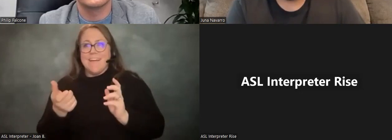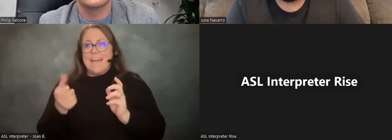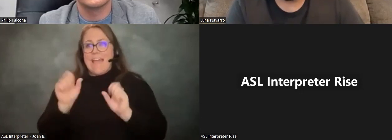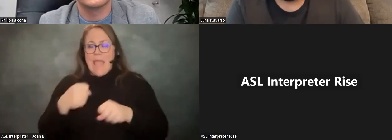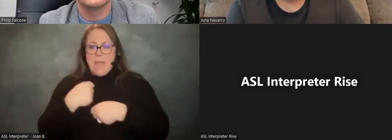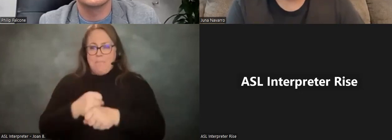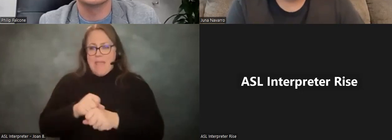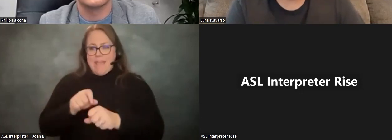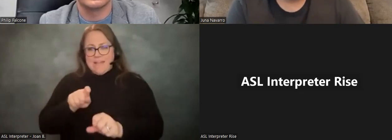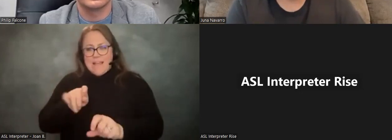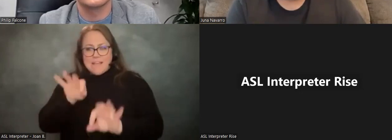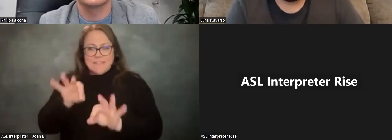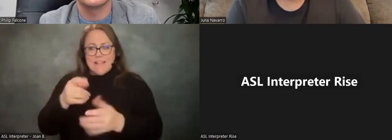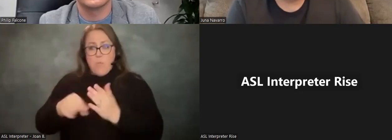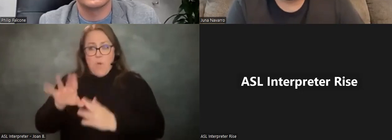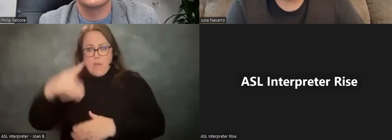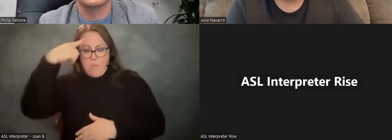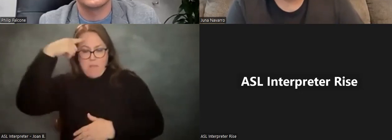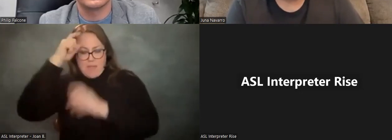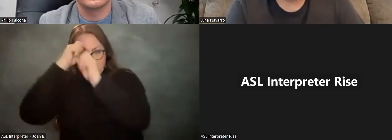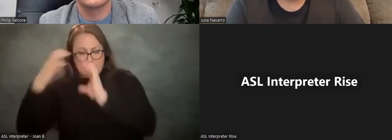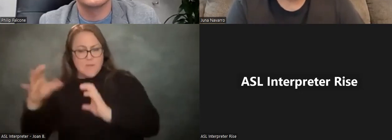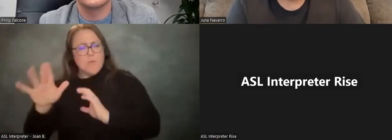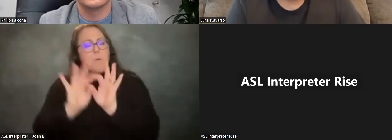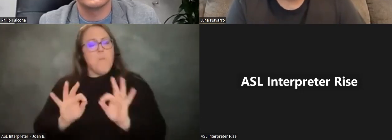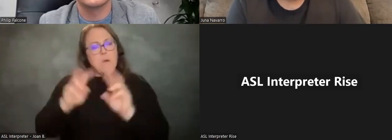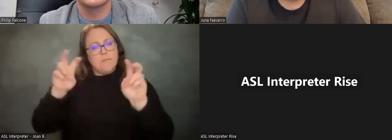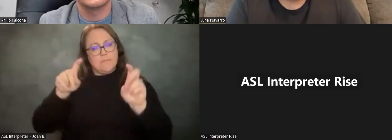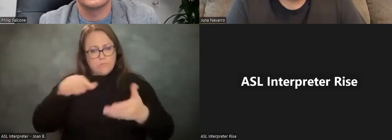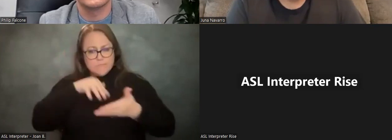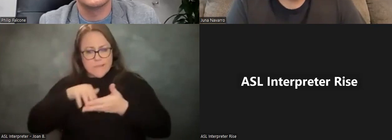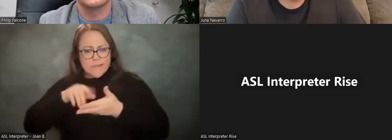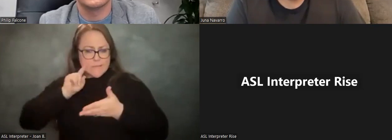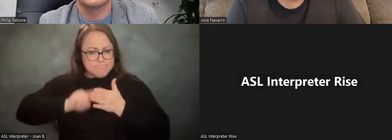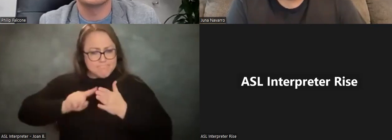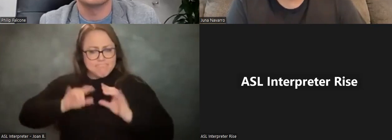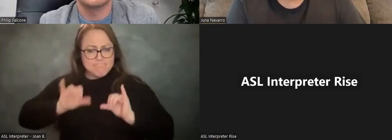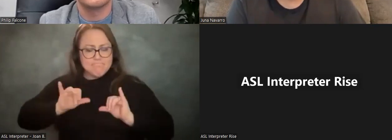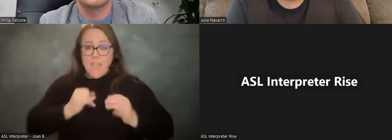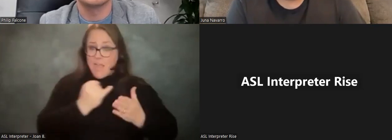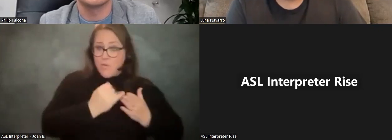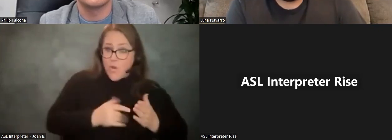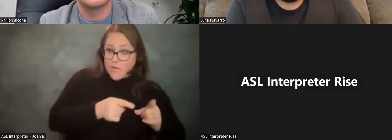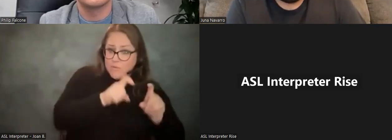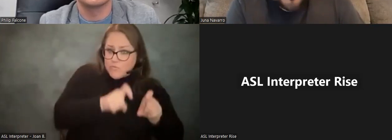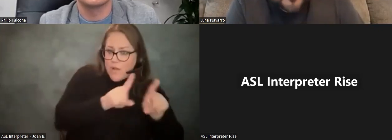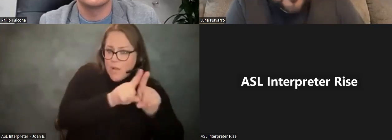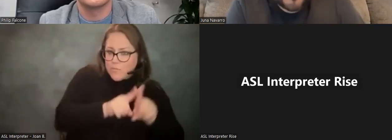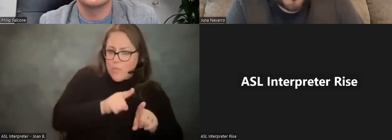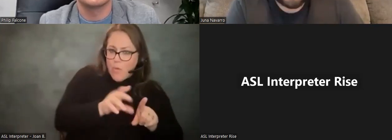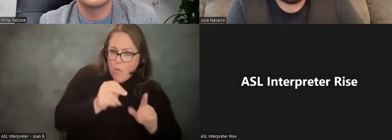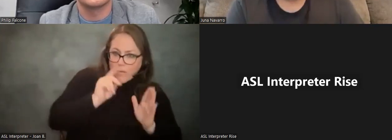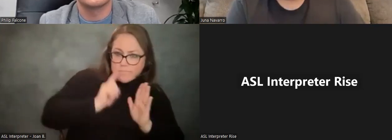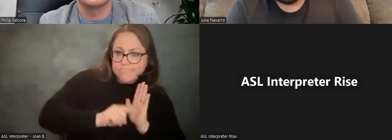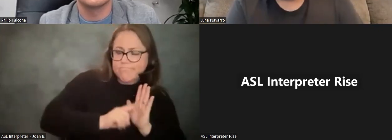what you're looking for. So again, just do your homework. And artists also should be doing their homework on, what they're getting involved